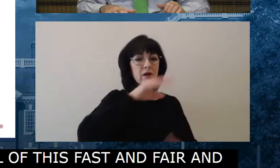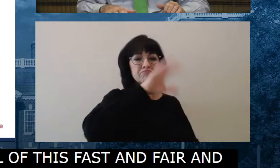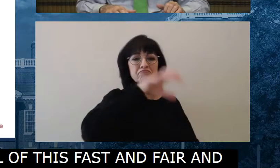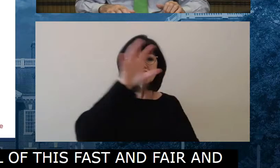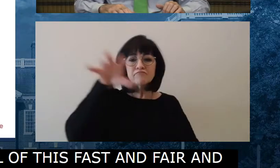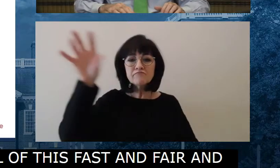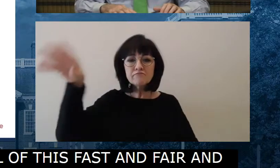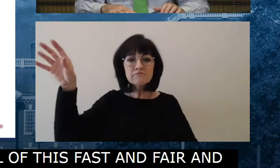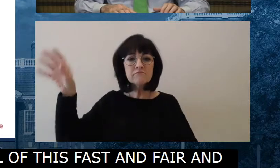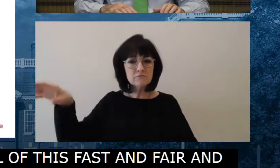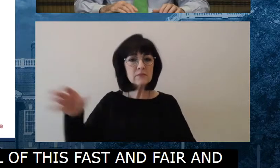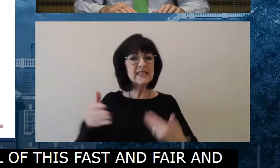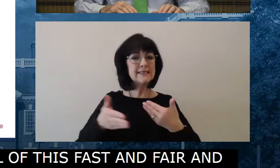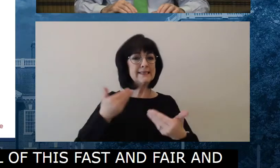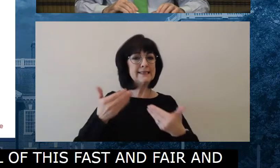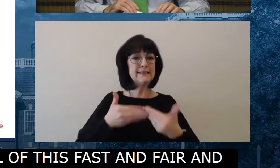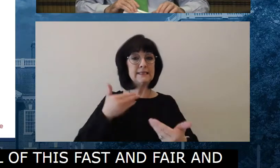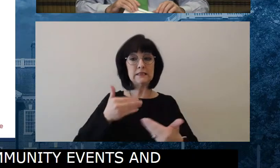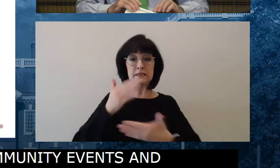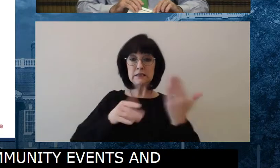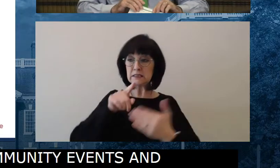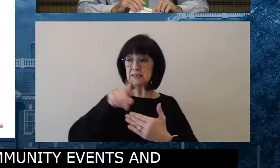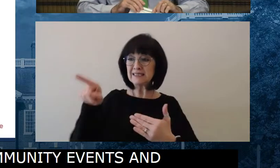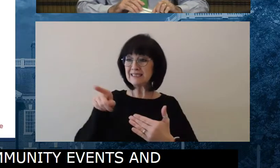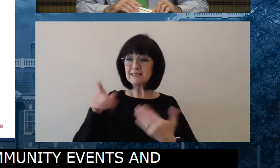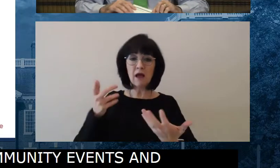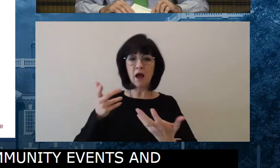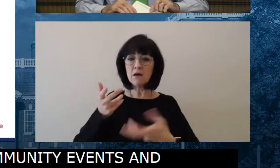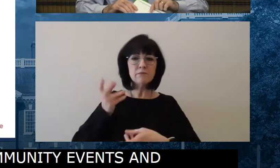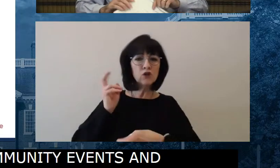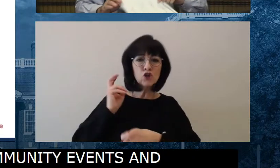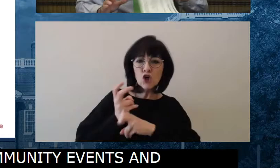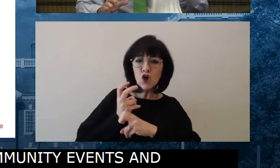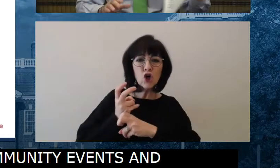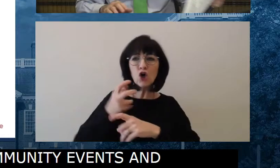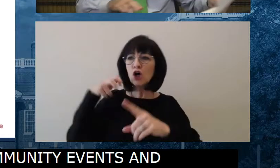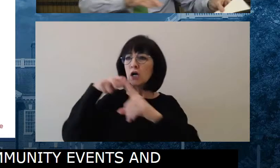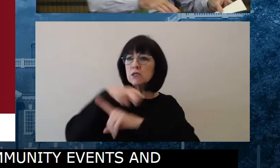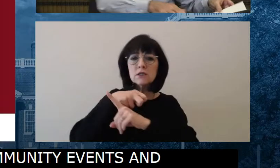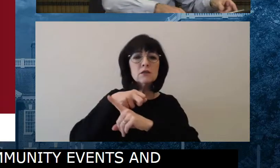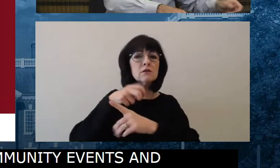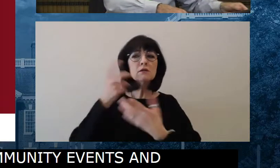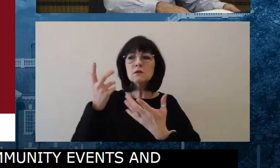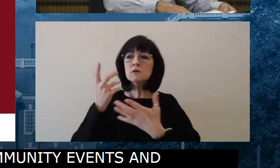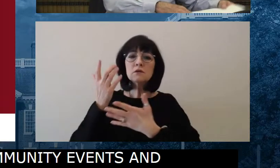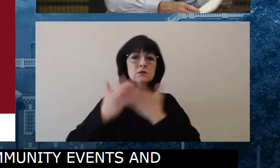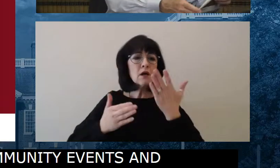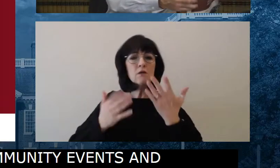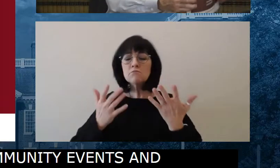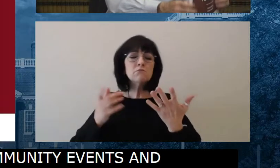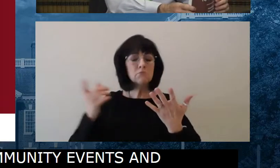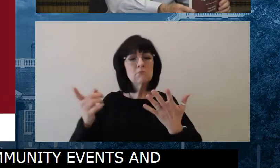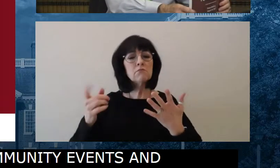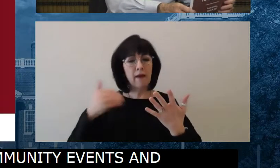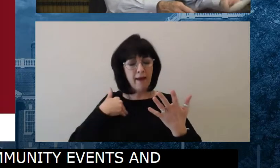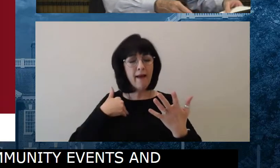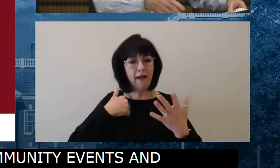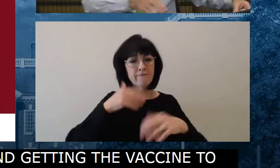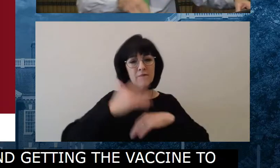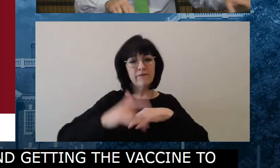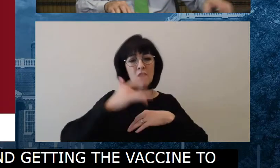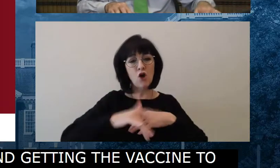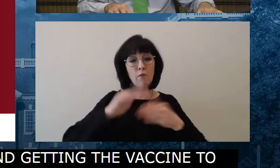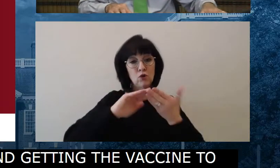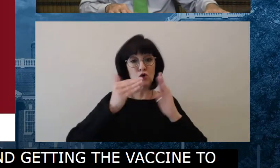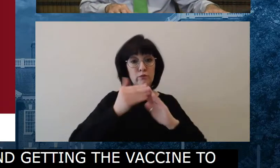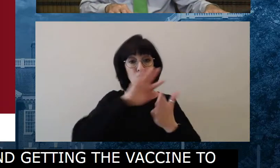vaccinators to get to our vulnerable Black and brown communities across the state. So with that, as an intro, I'm going to turn it over to